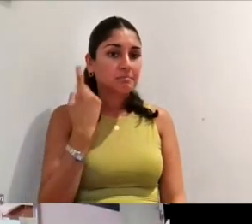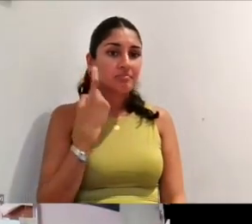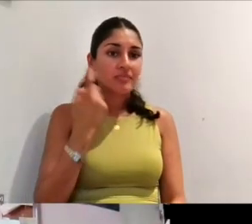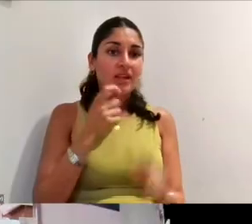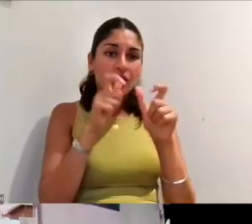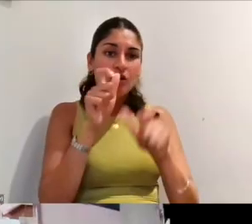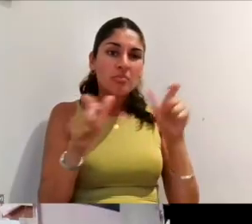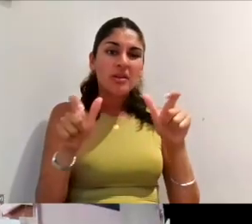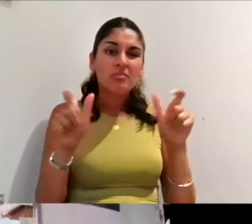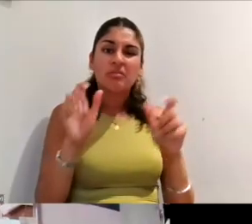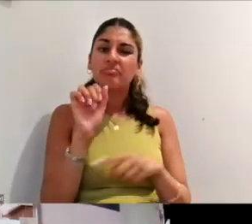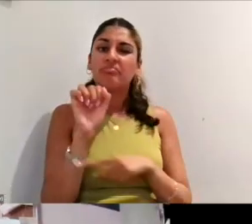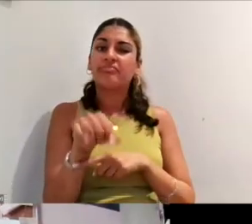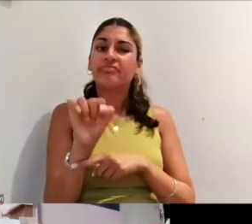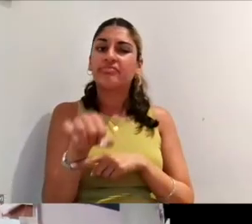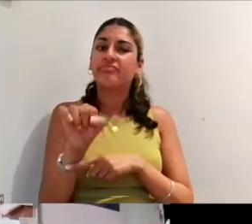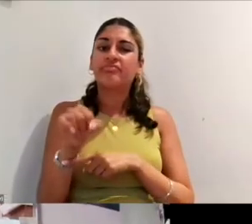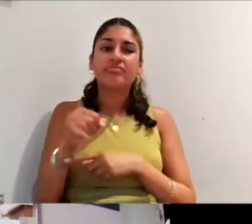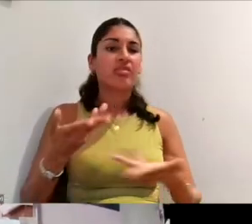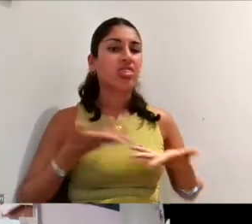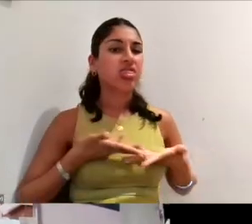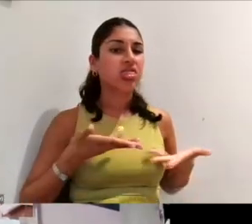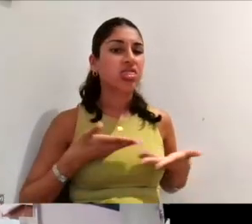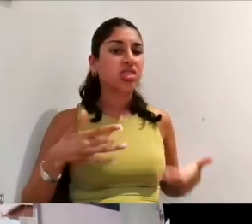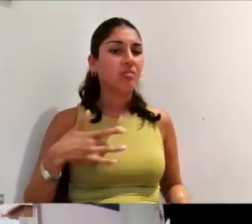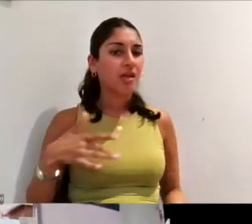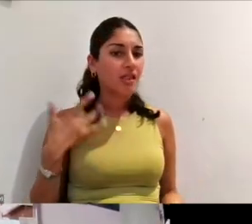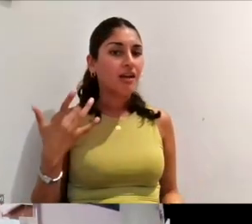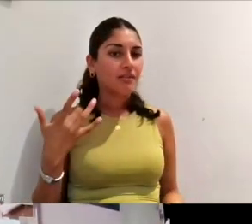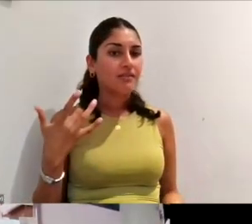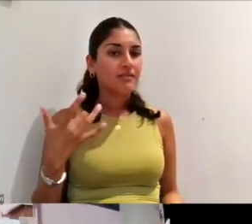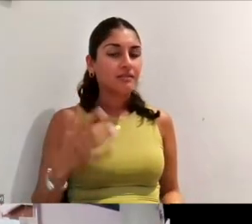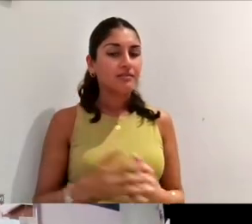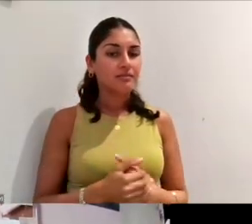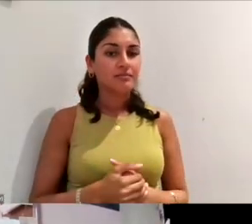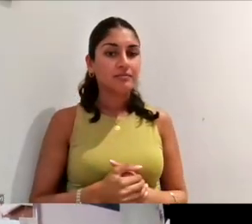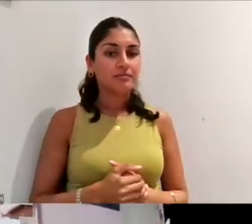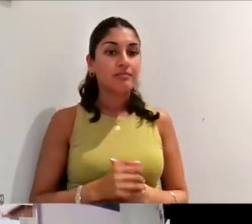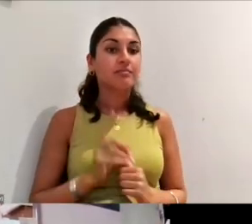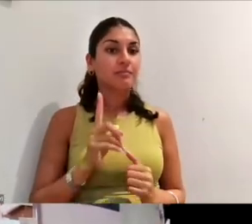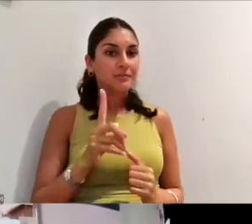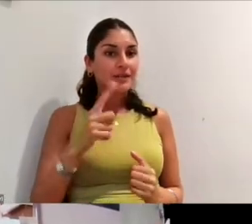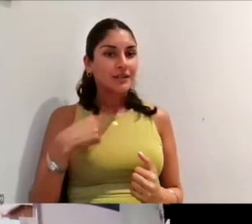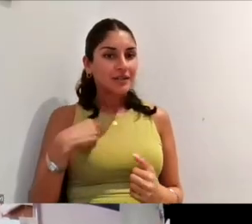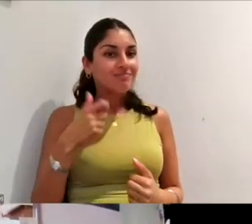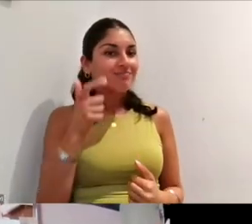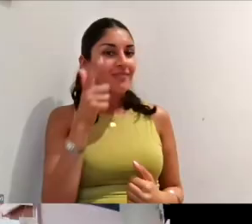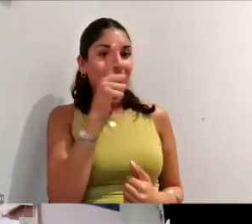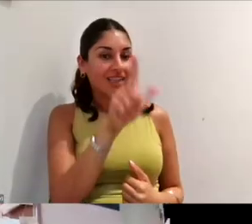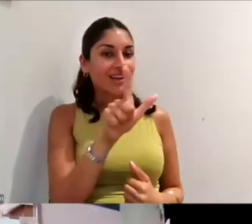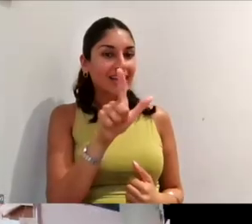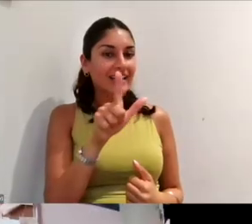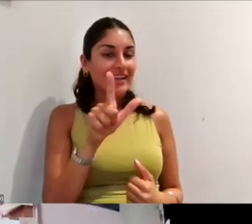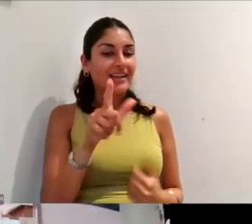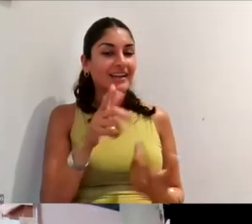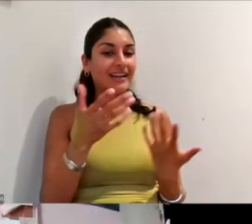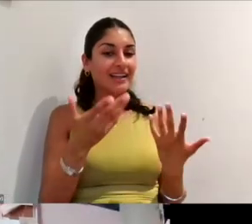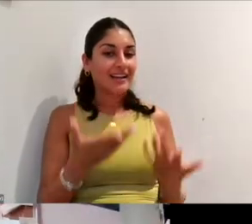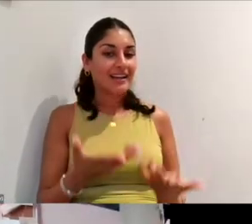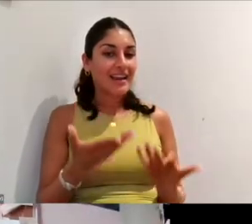my life is. So I thought, okay, I'm going to write